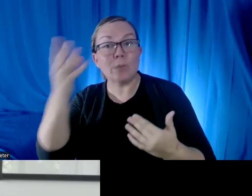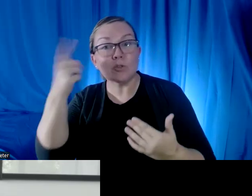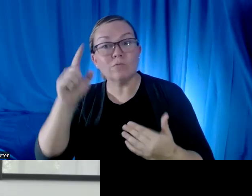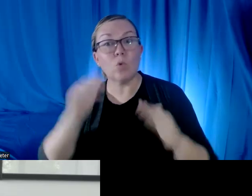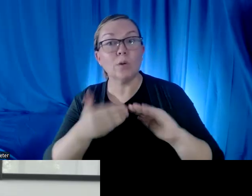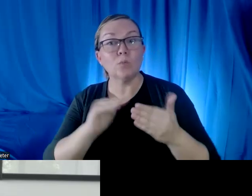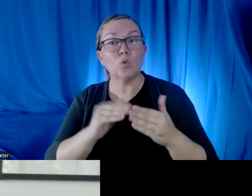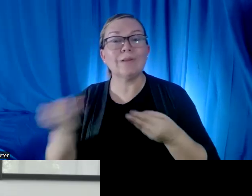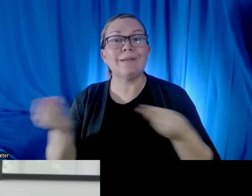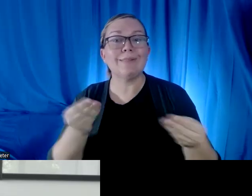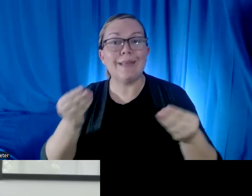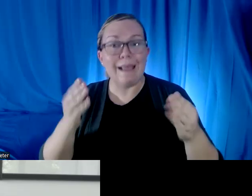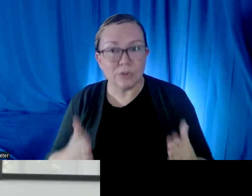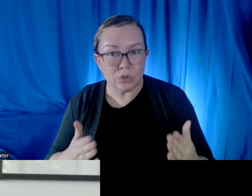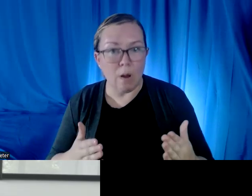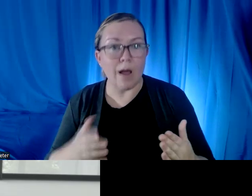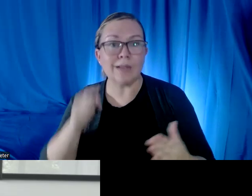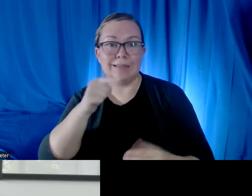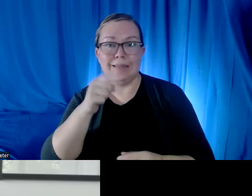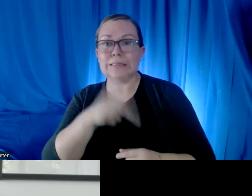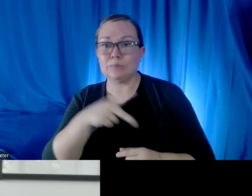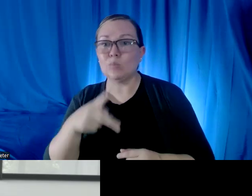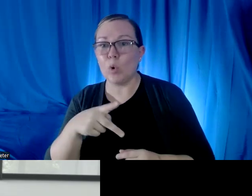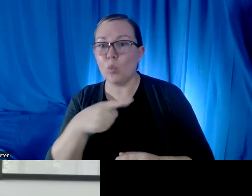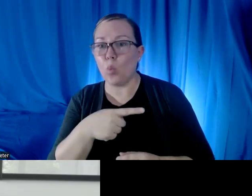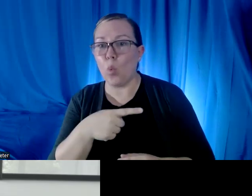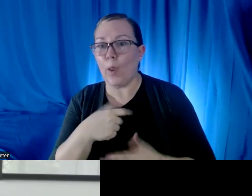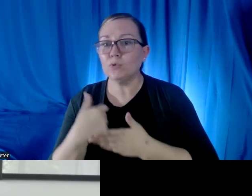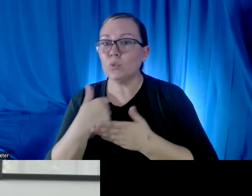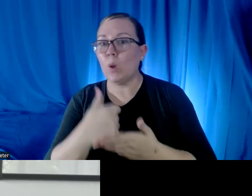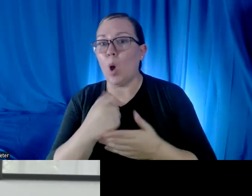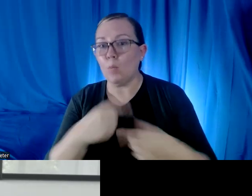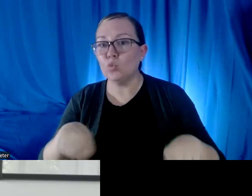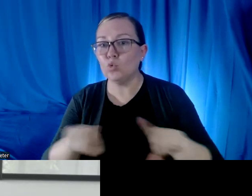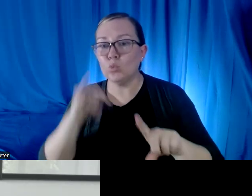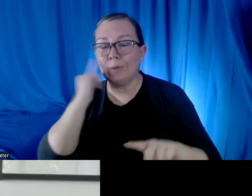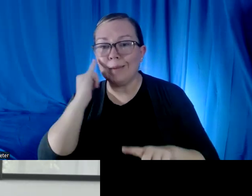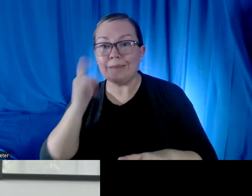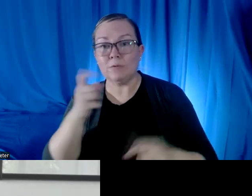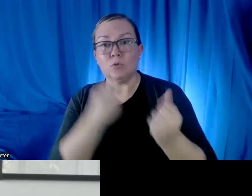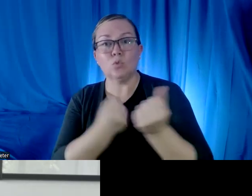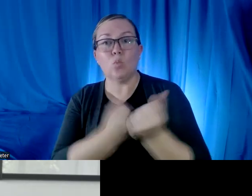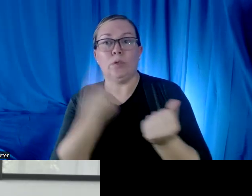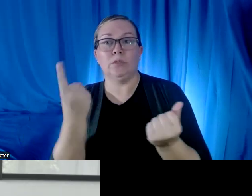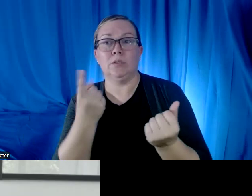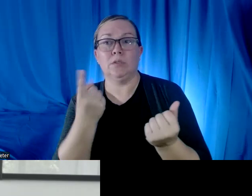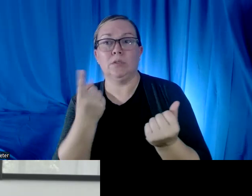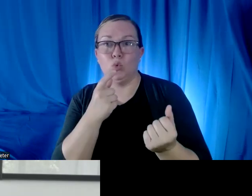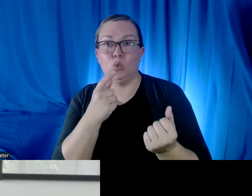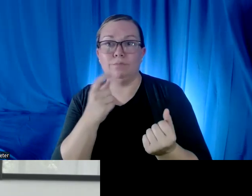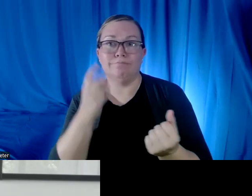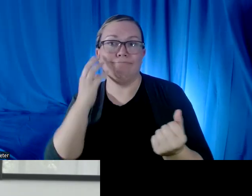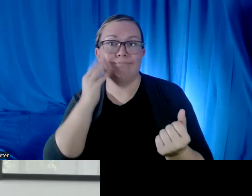community liaisons in this PowerPoint to help you if you are supporting someone who experiences an